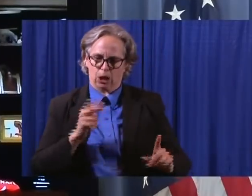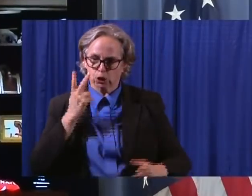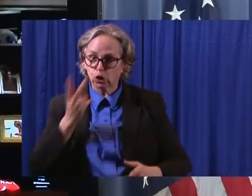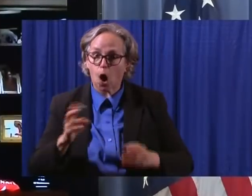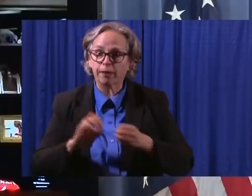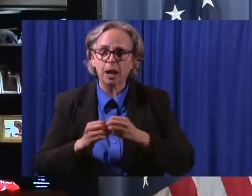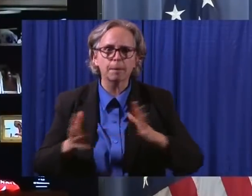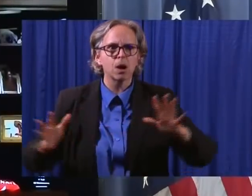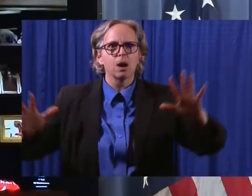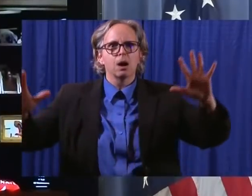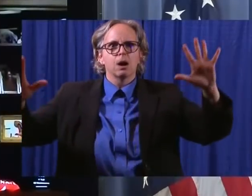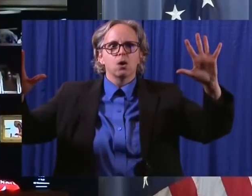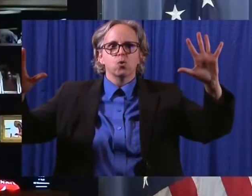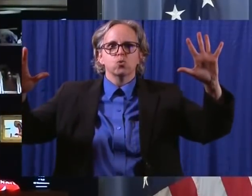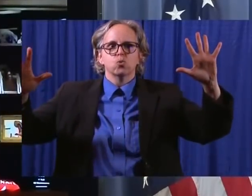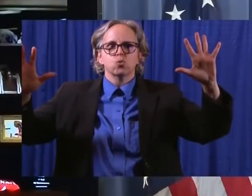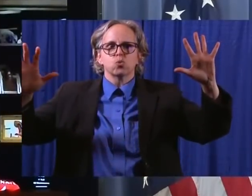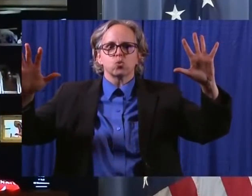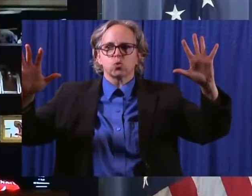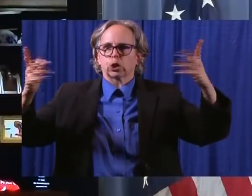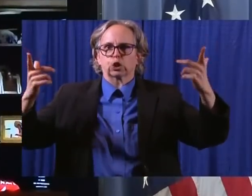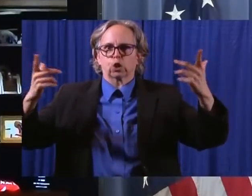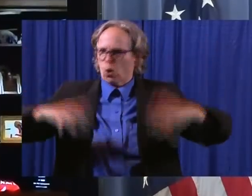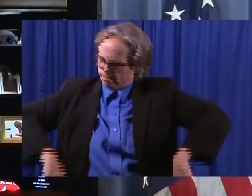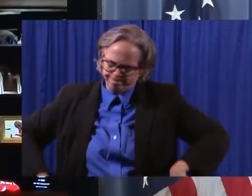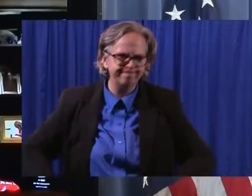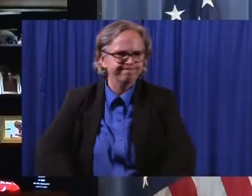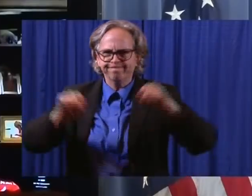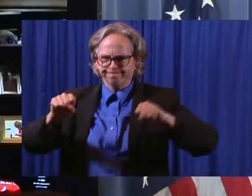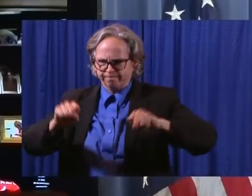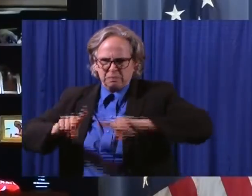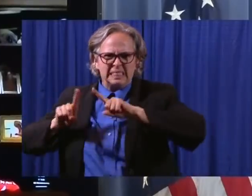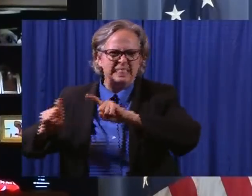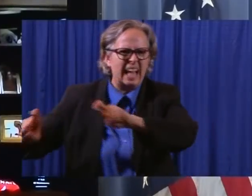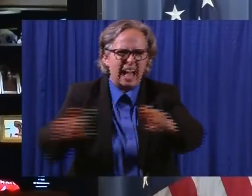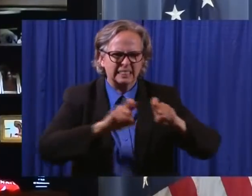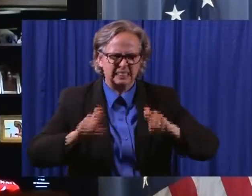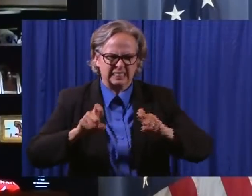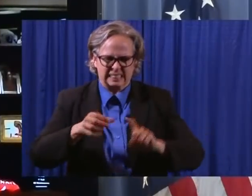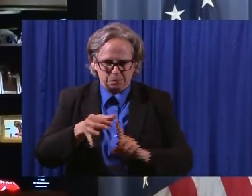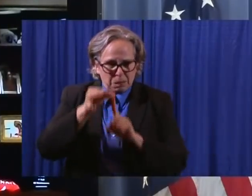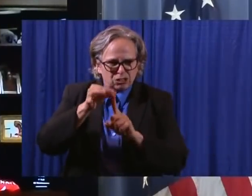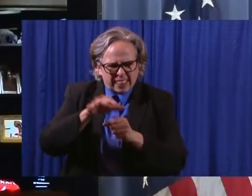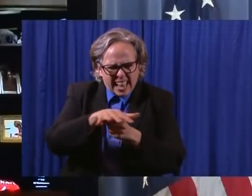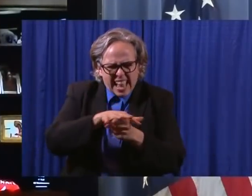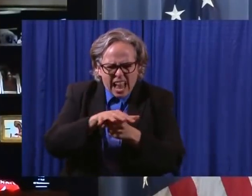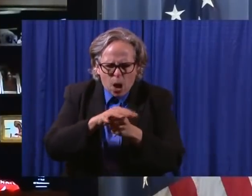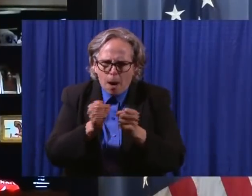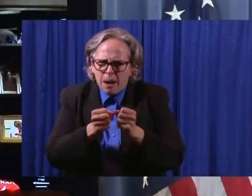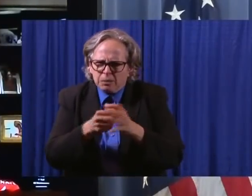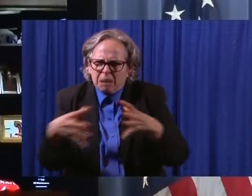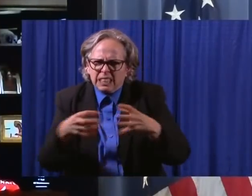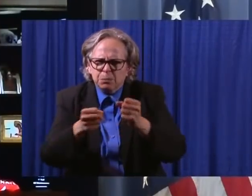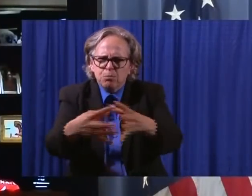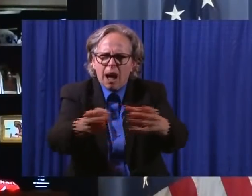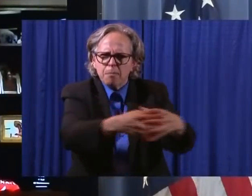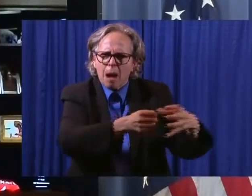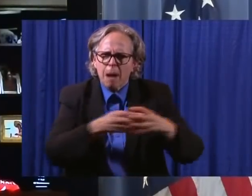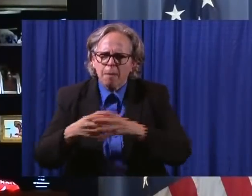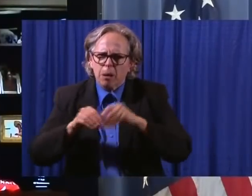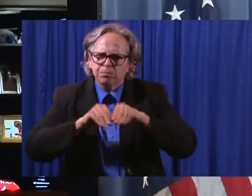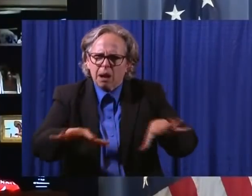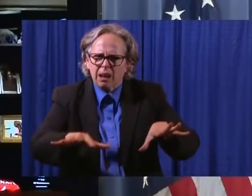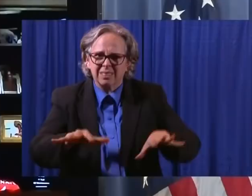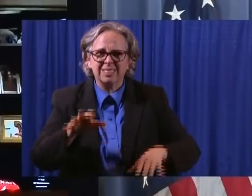particularly in those neighborhoods where we've seen an increased number of cases, and really are busy doing the appropriate amount of contact tracing so that, in fact, we